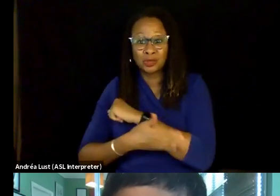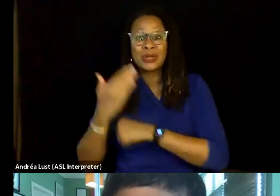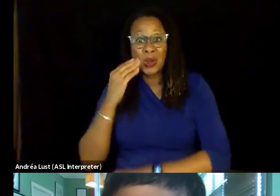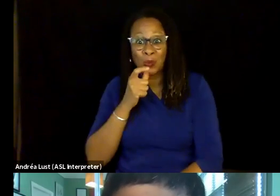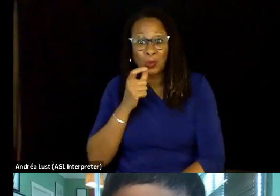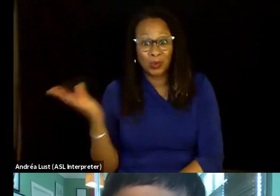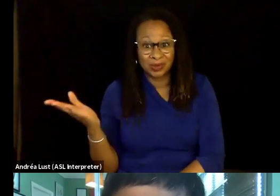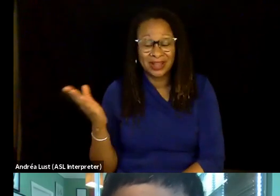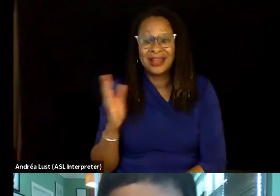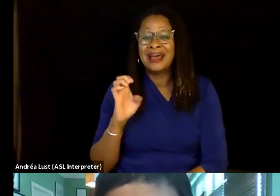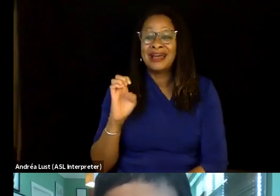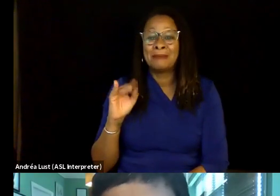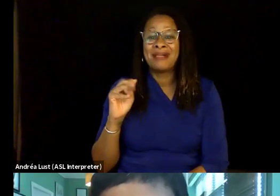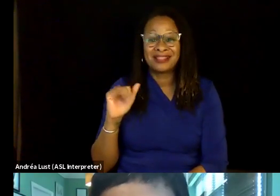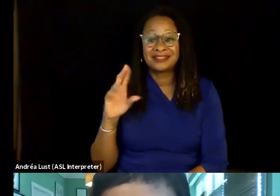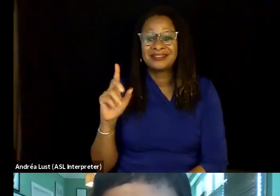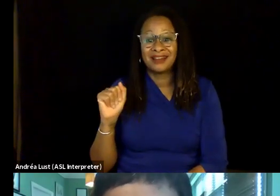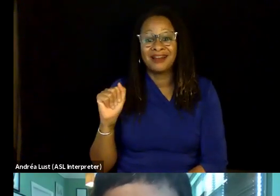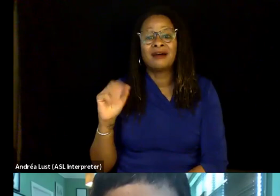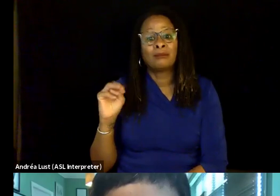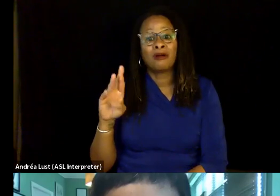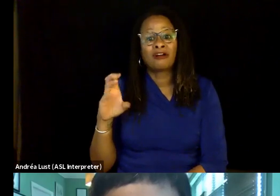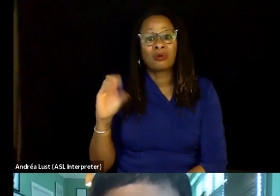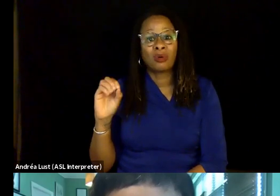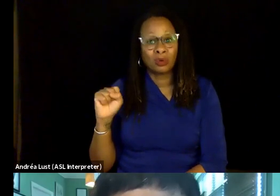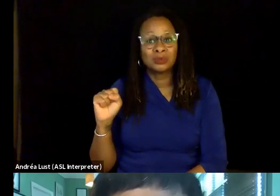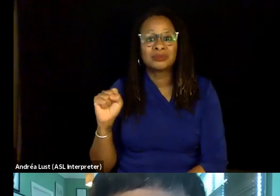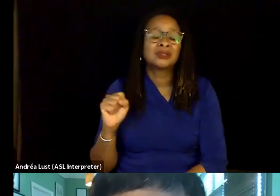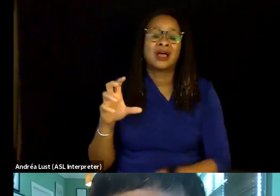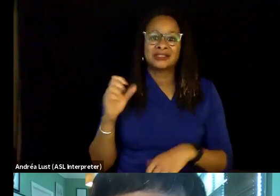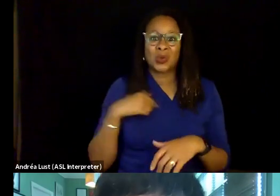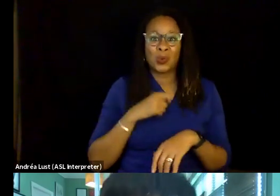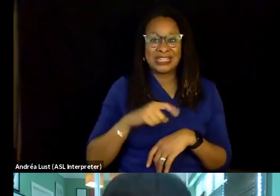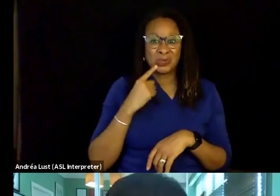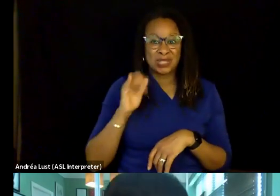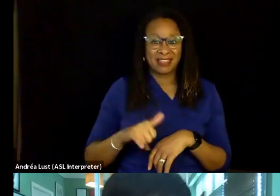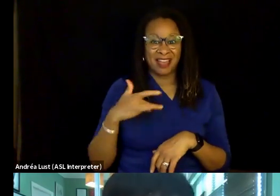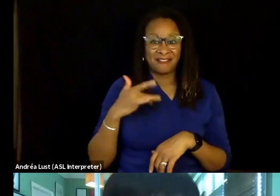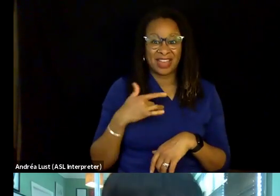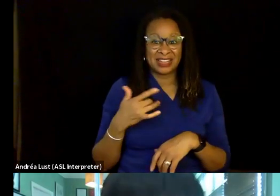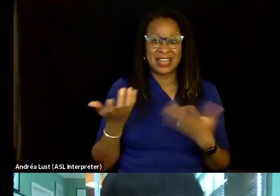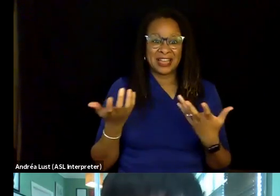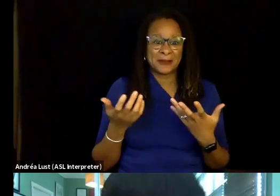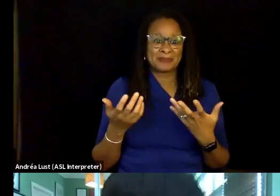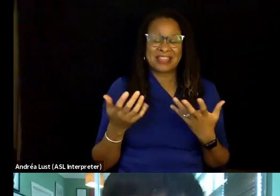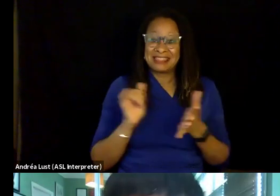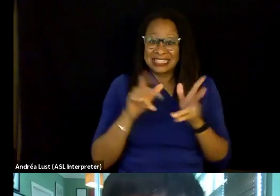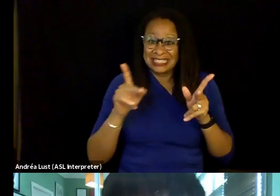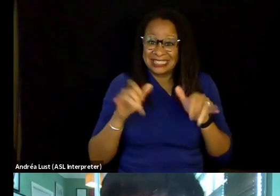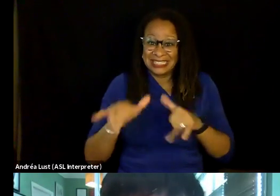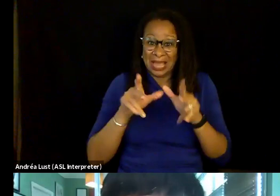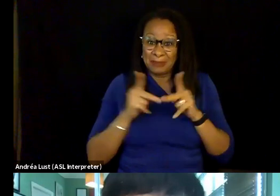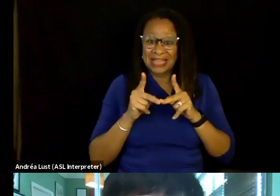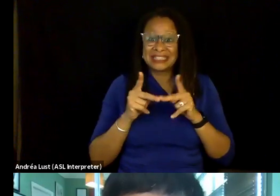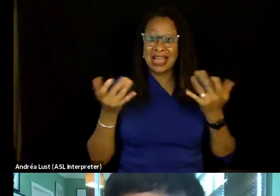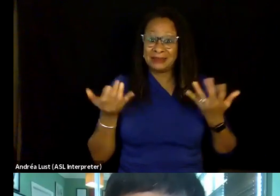is. And I thought that we need to say that. Isn't that crazy? It's the same place that I'm at today. That's the conflict